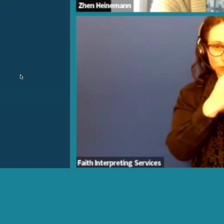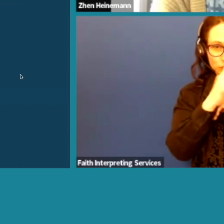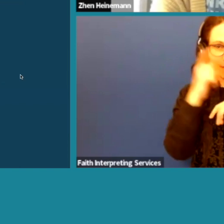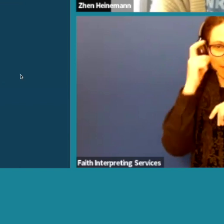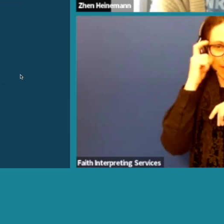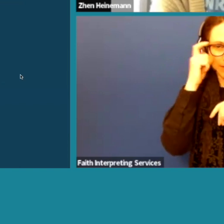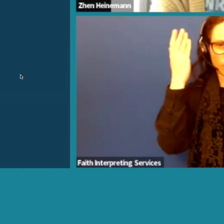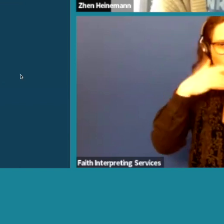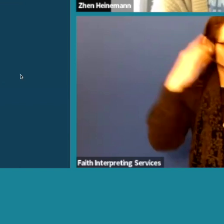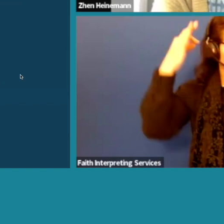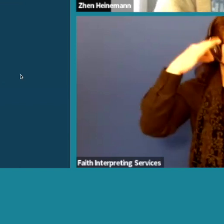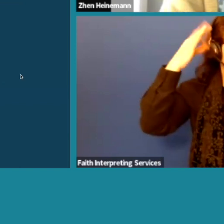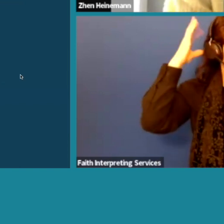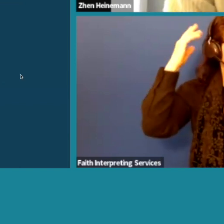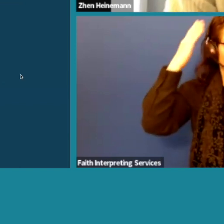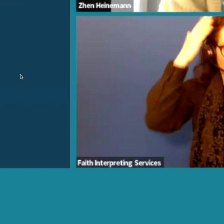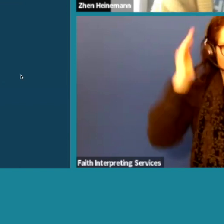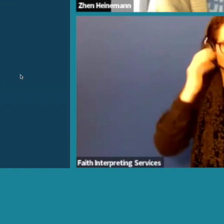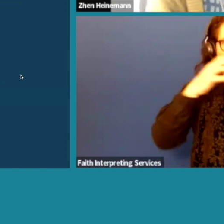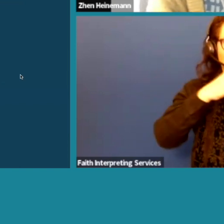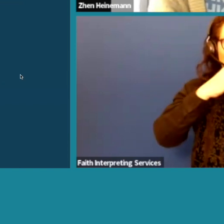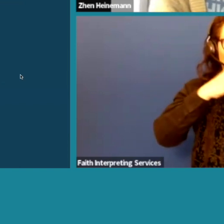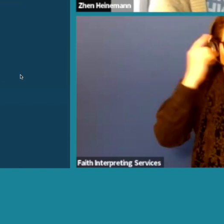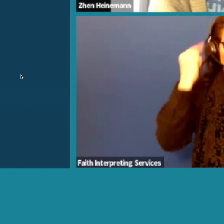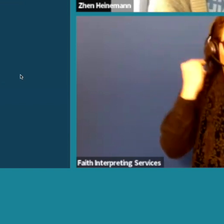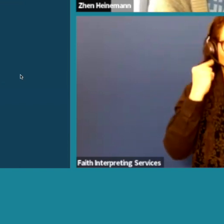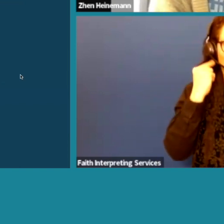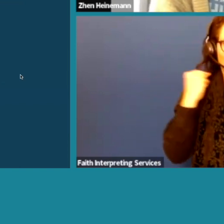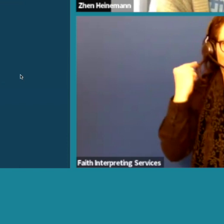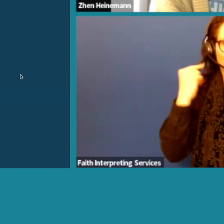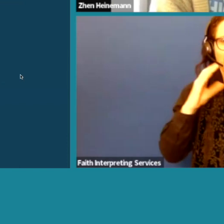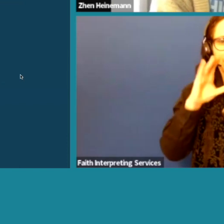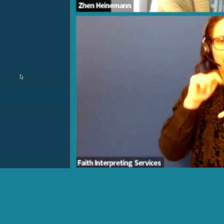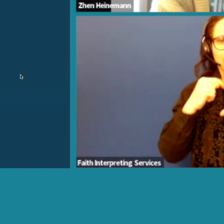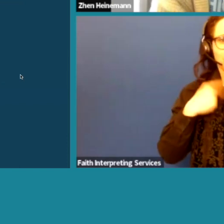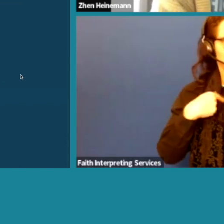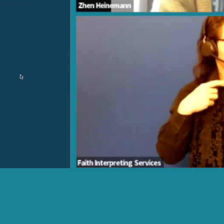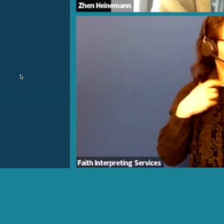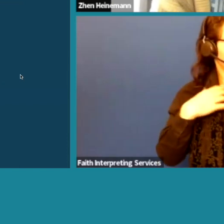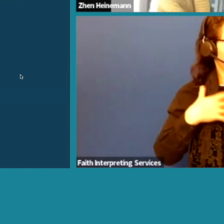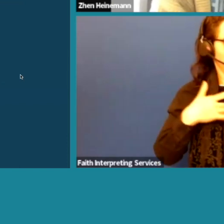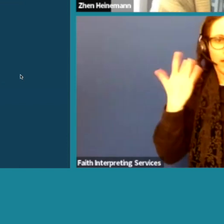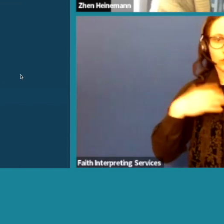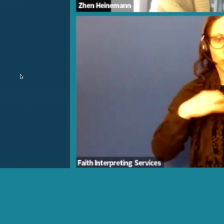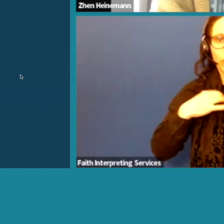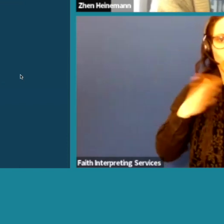in a mushroom cut, and I'm wearing a yellow sweater in a room that has white walls. And I'm